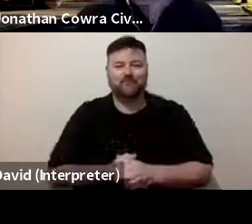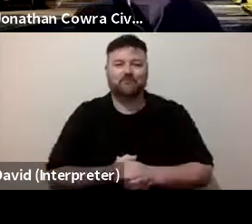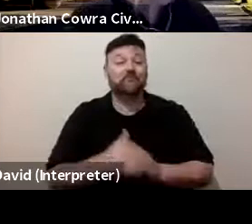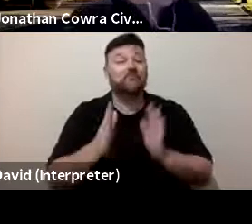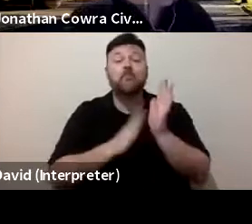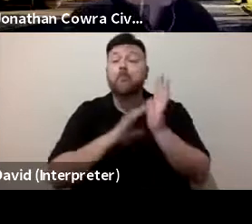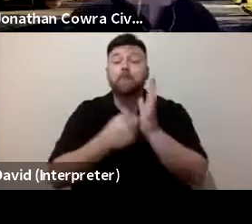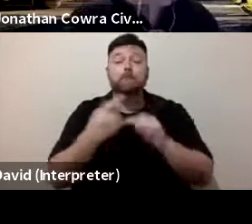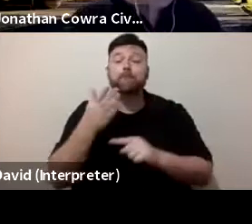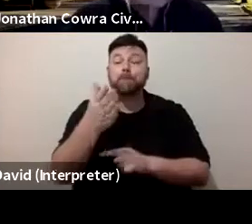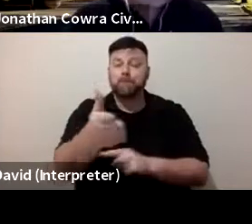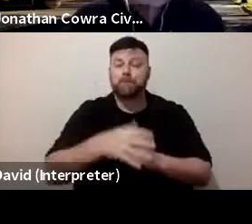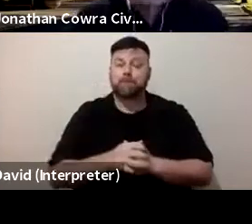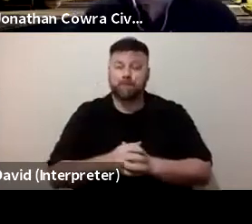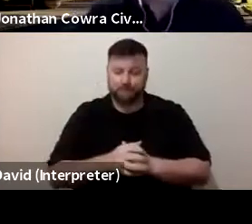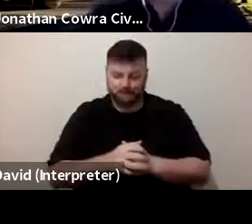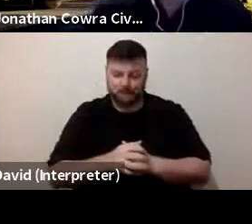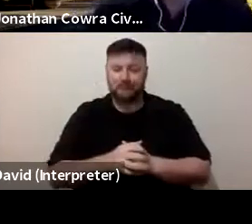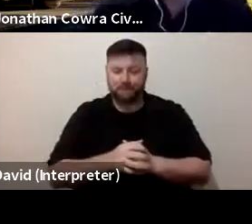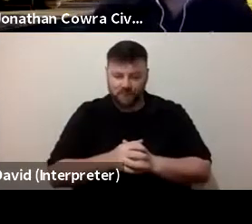lining. I think it's made us